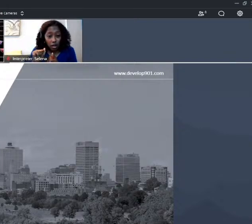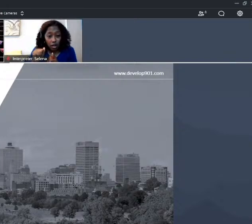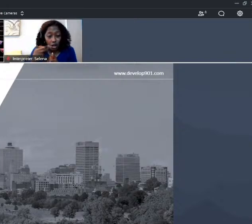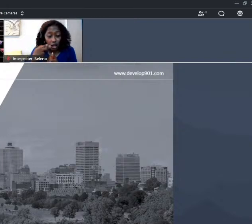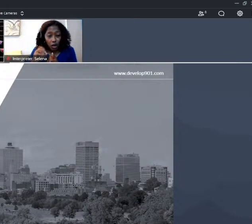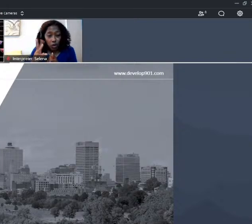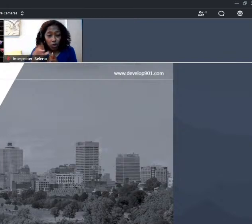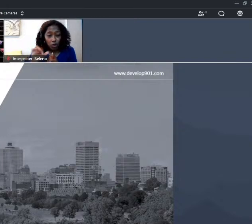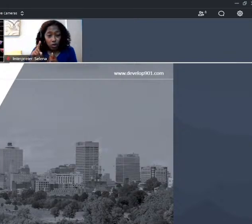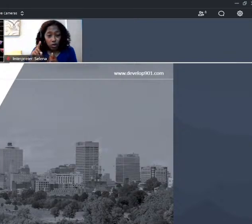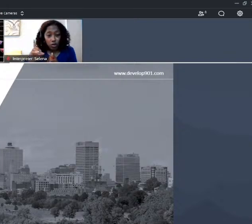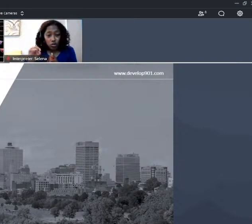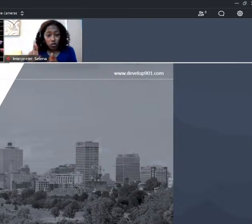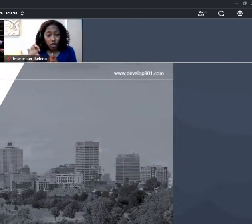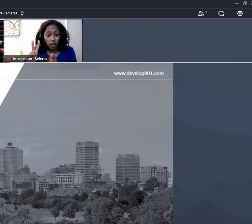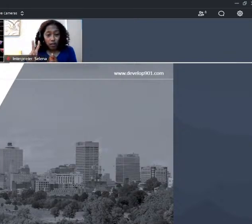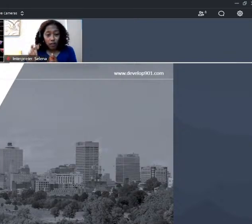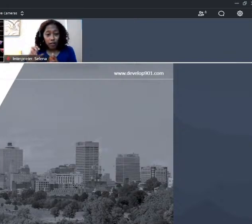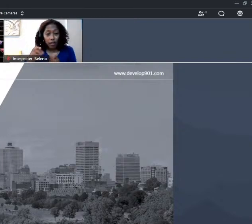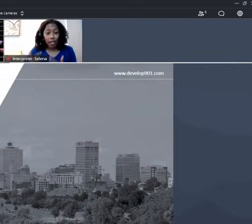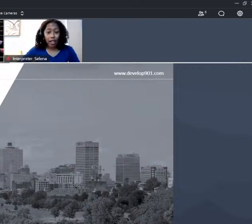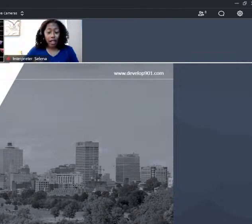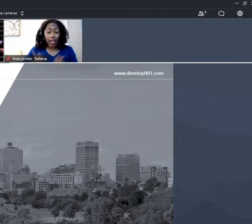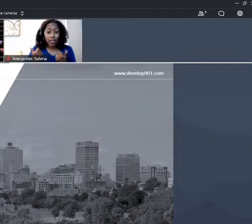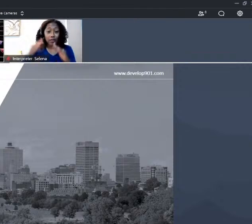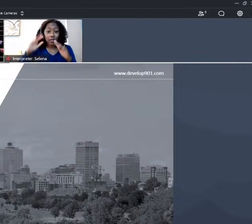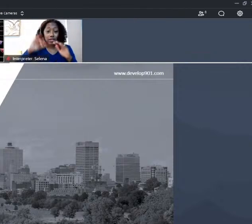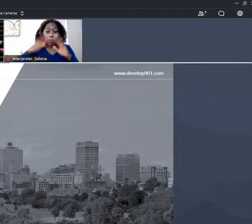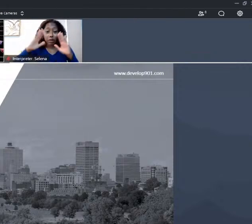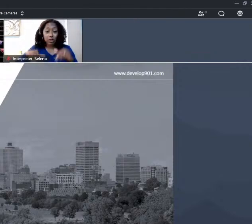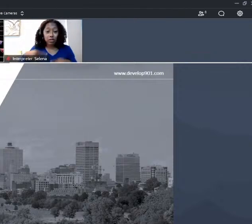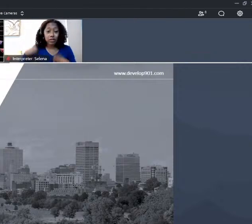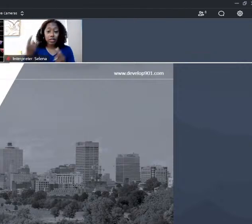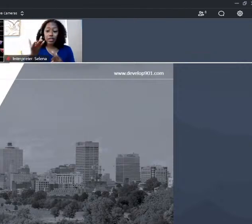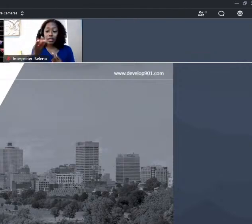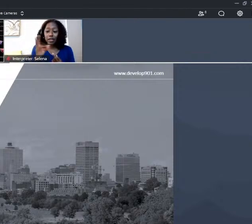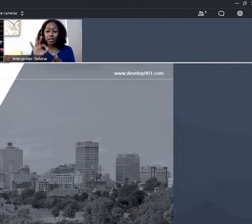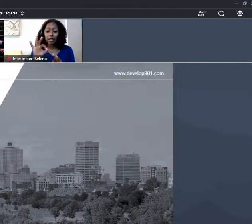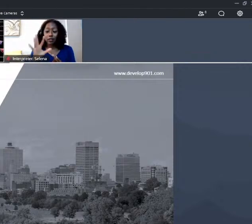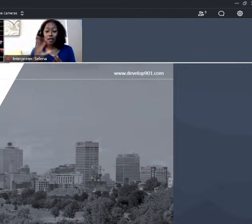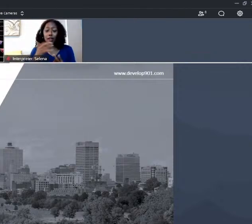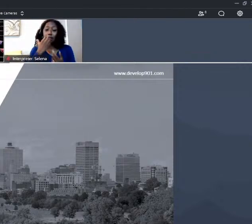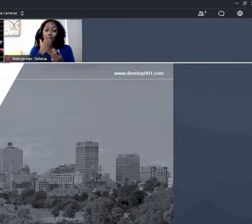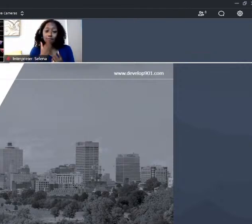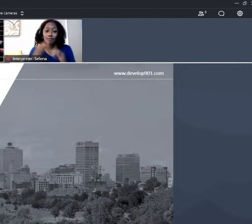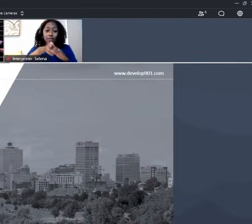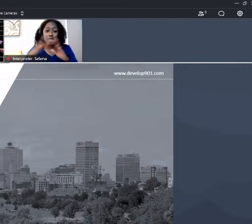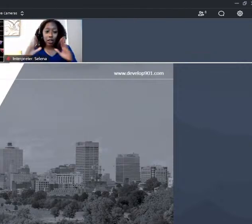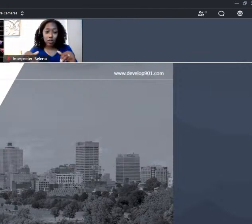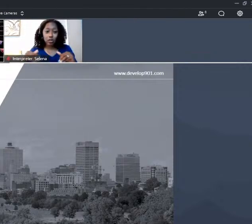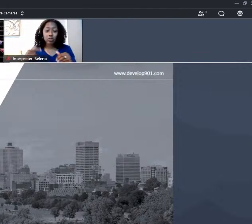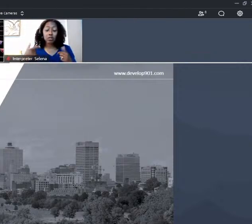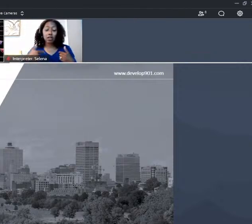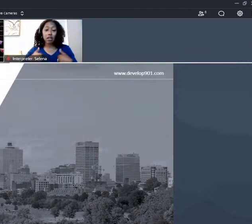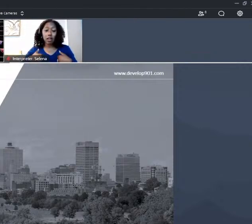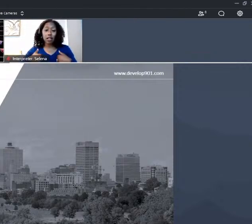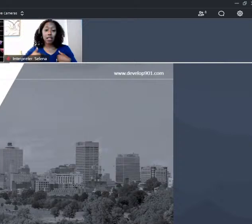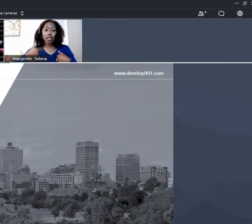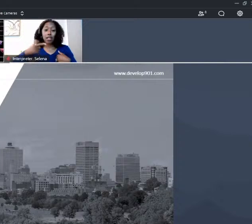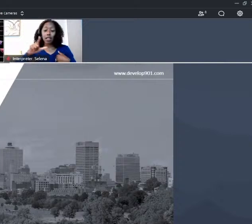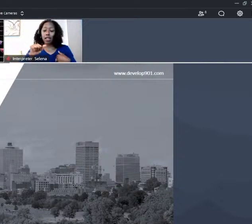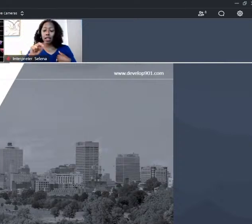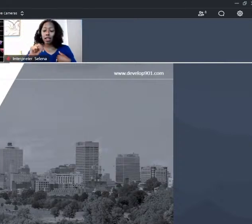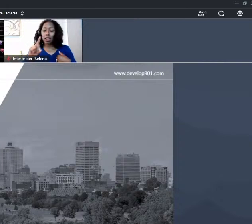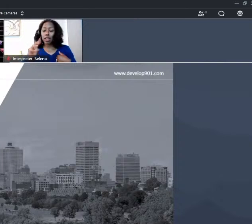been in the same house since 1975. I love it, and I wholeheartedly support the landmarks